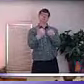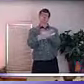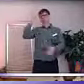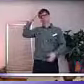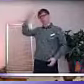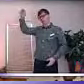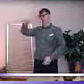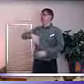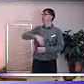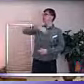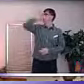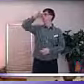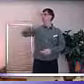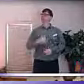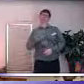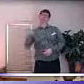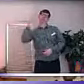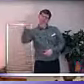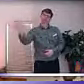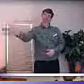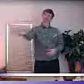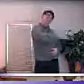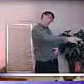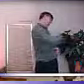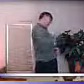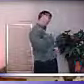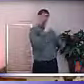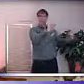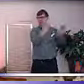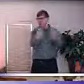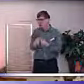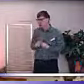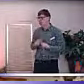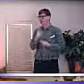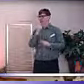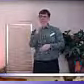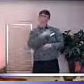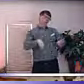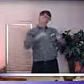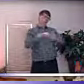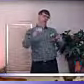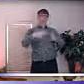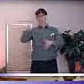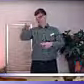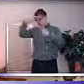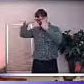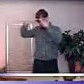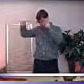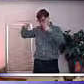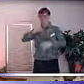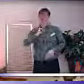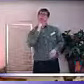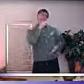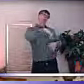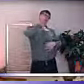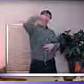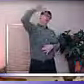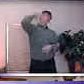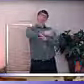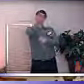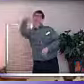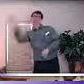Spirit. That we have been given this opportunity of recognizing Spirit is